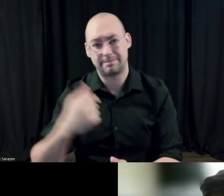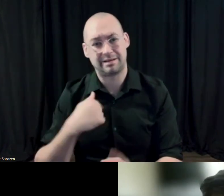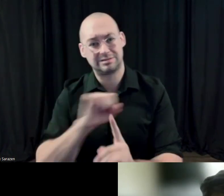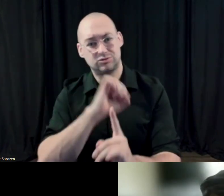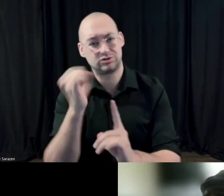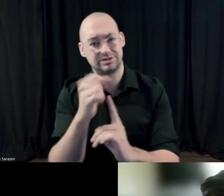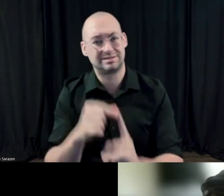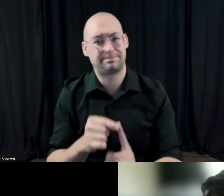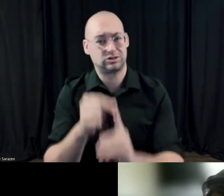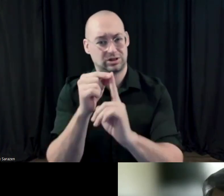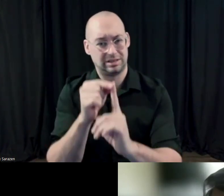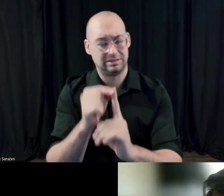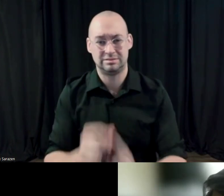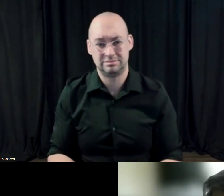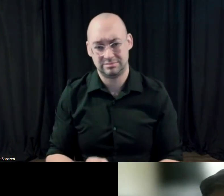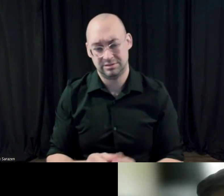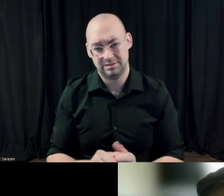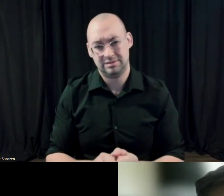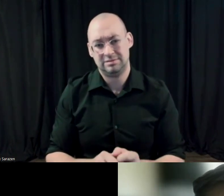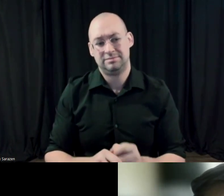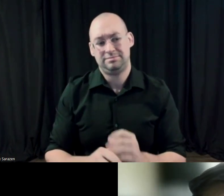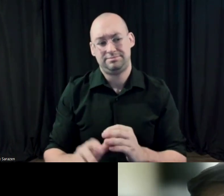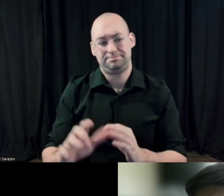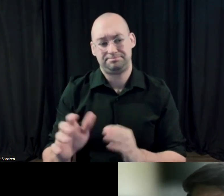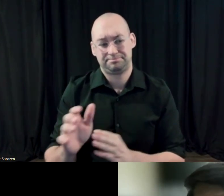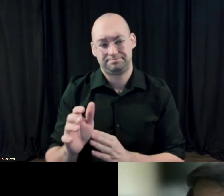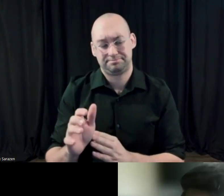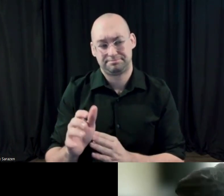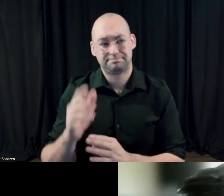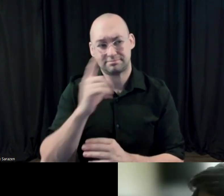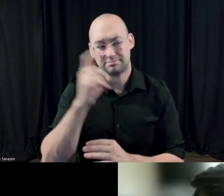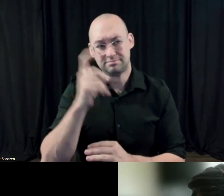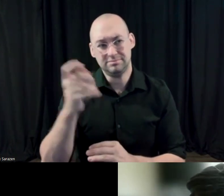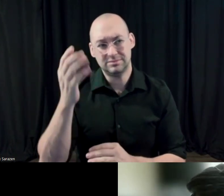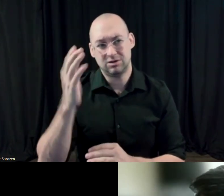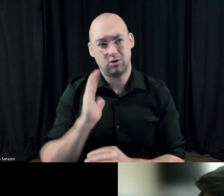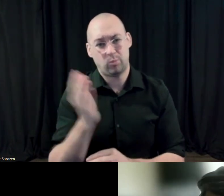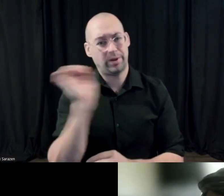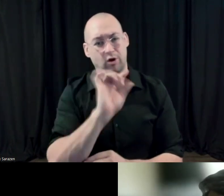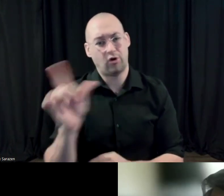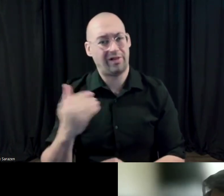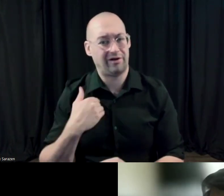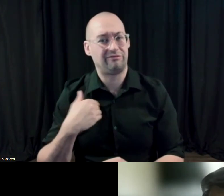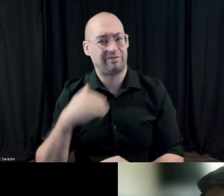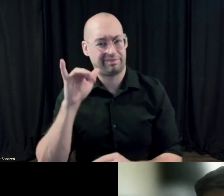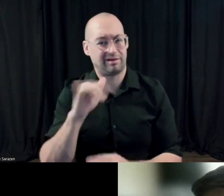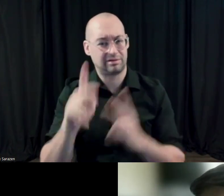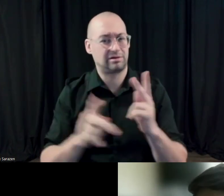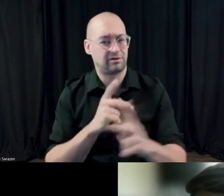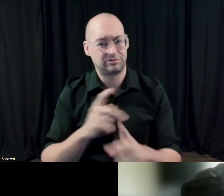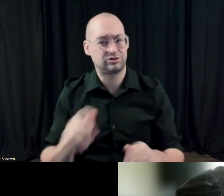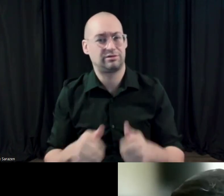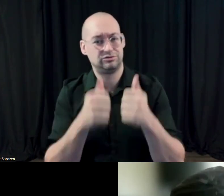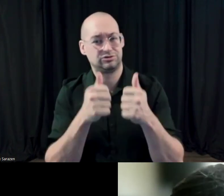or not different or extraordinary. It's that we all face those kinds of challenges. And I think the ultimate